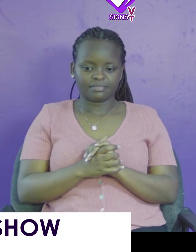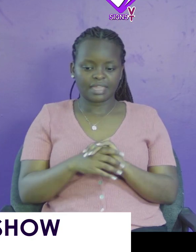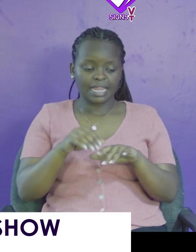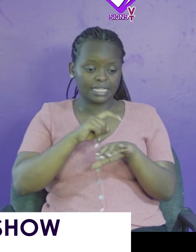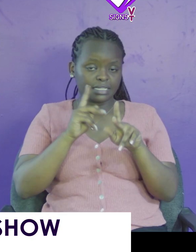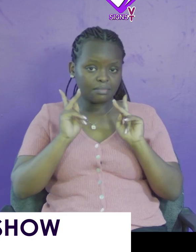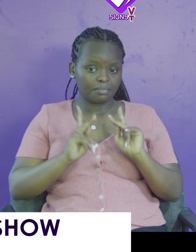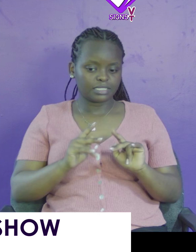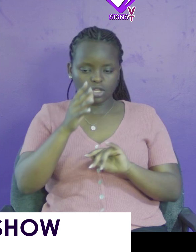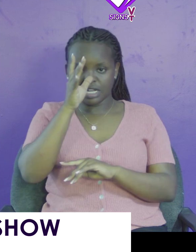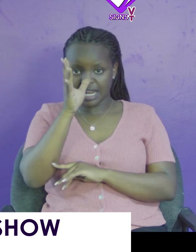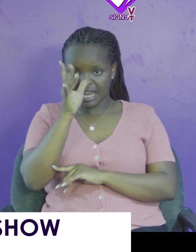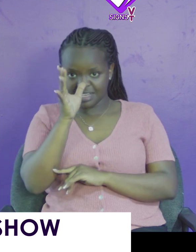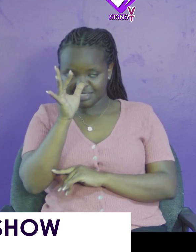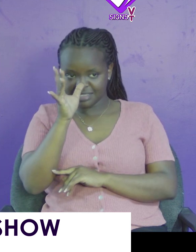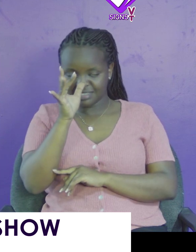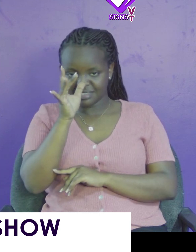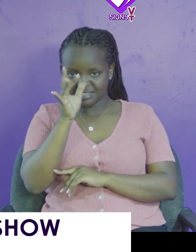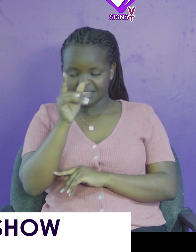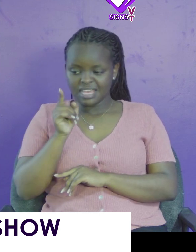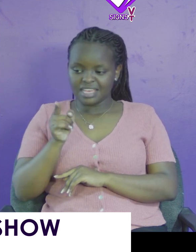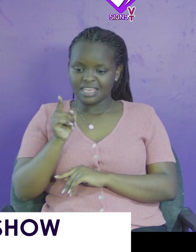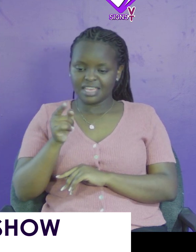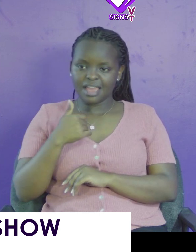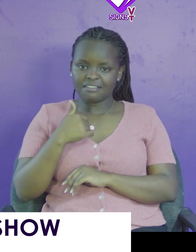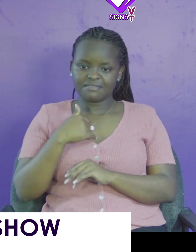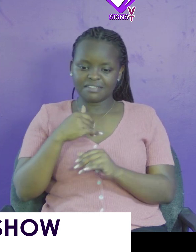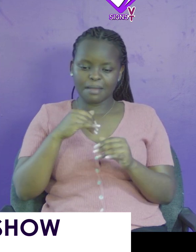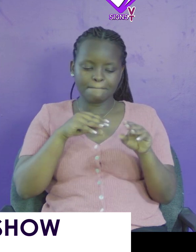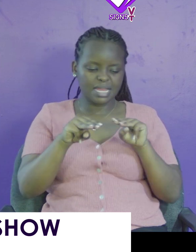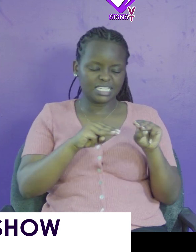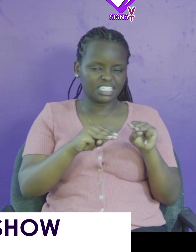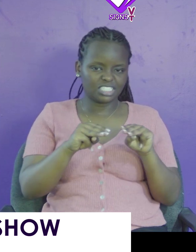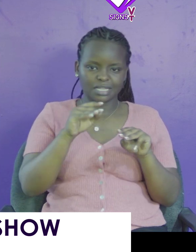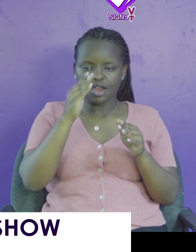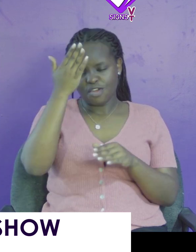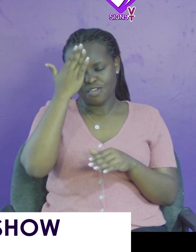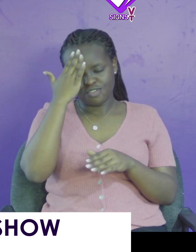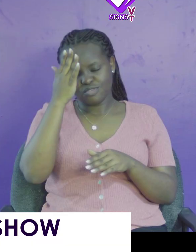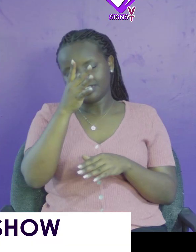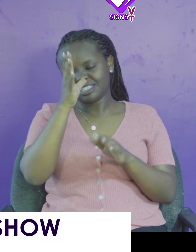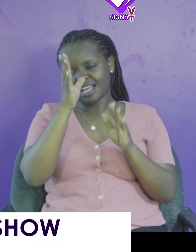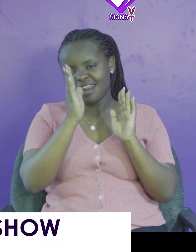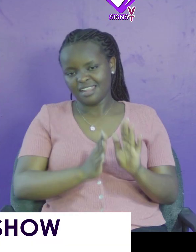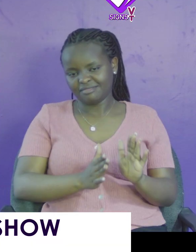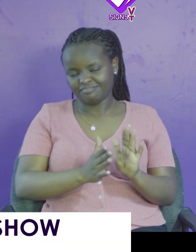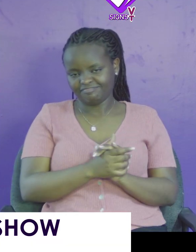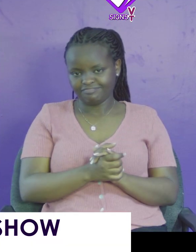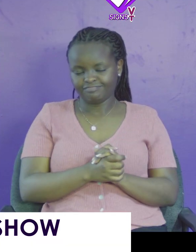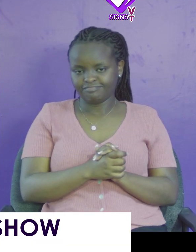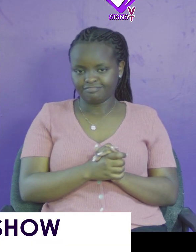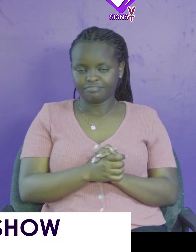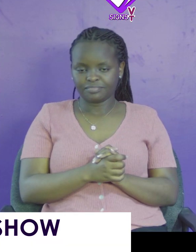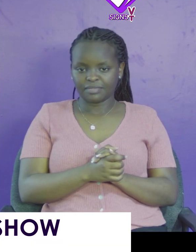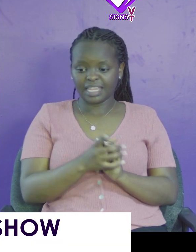somebody lies to you that he has 10 ladies and is managing them, you know it's a lie. You know it is a lie. It is a lie.